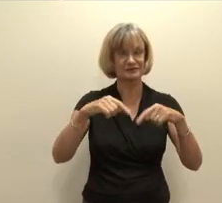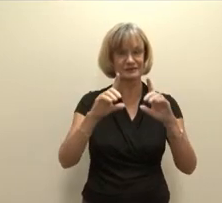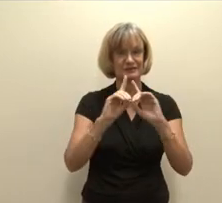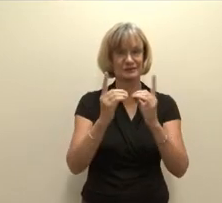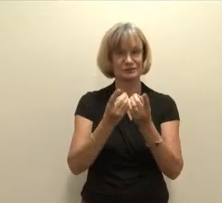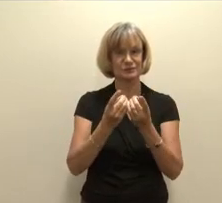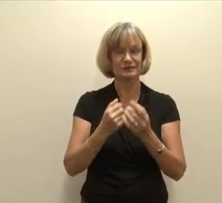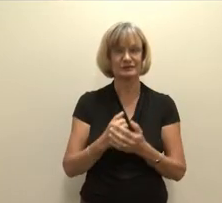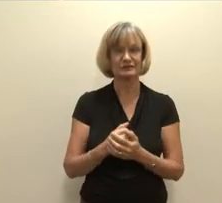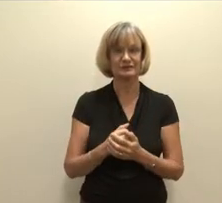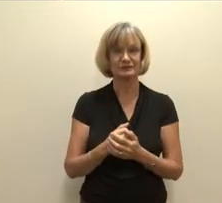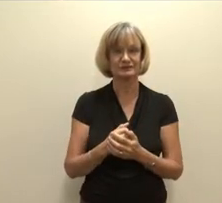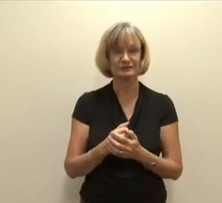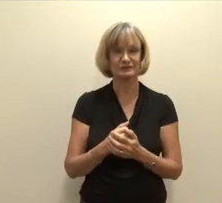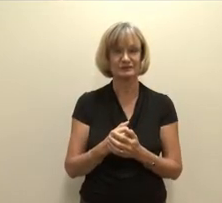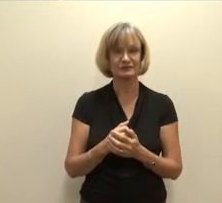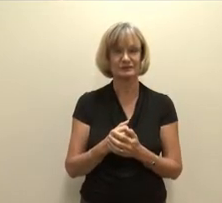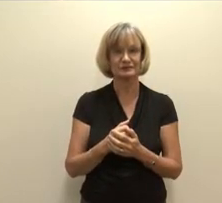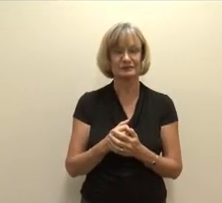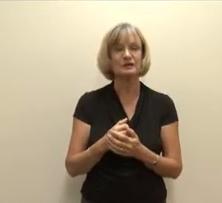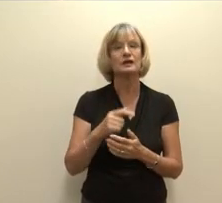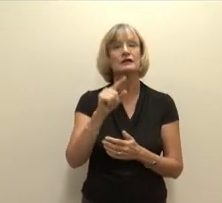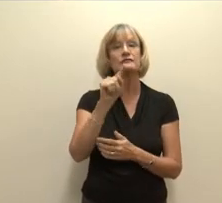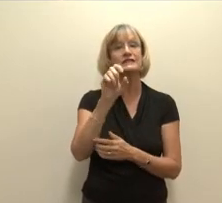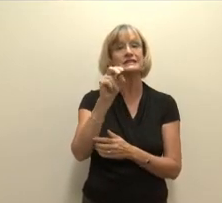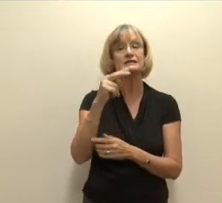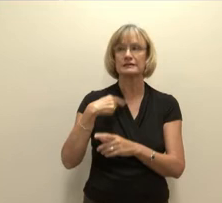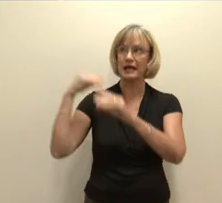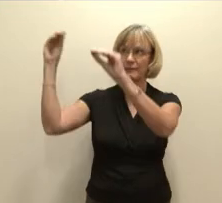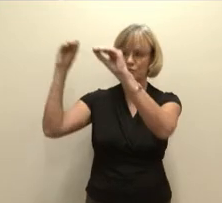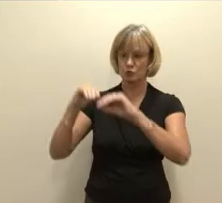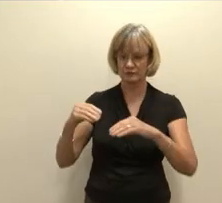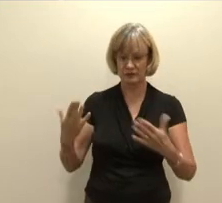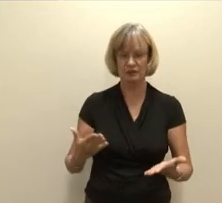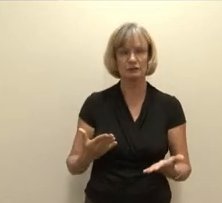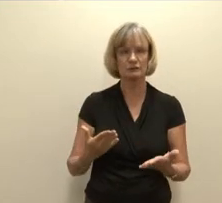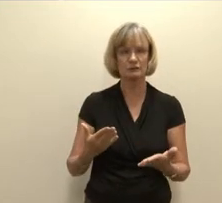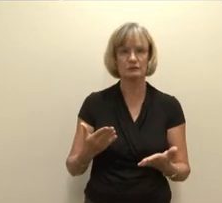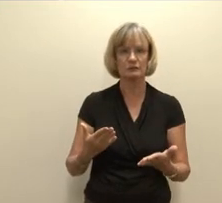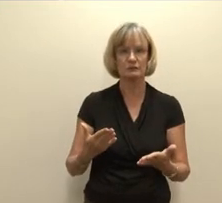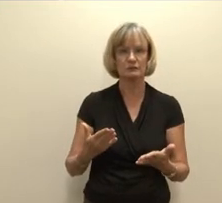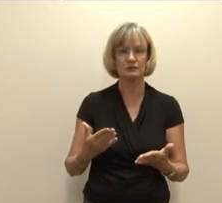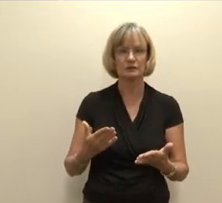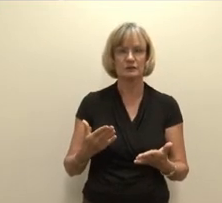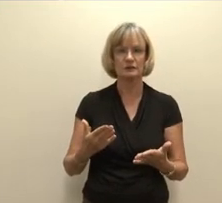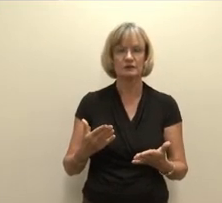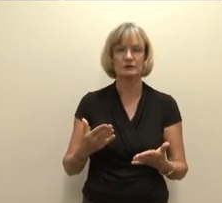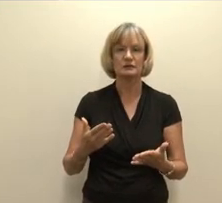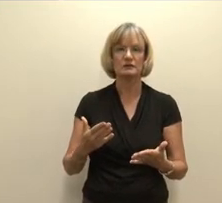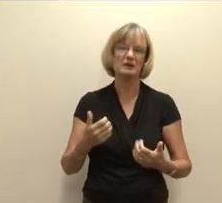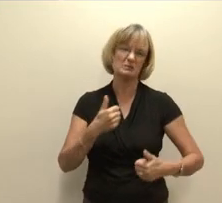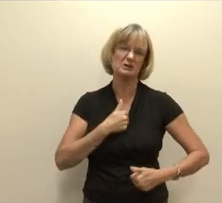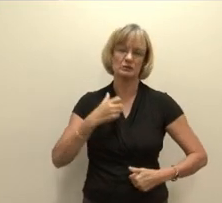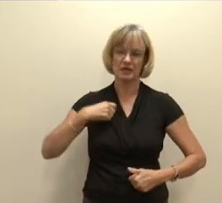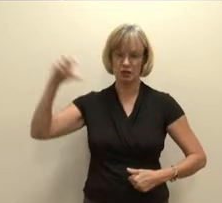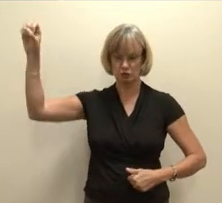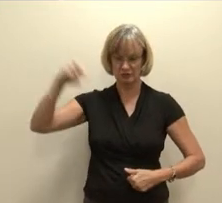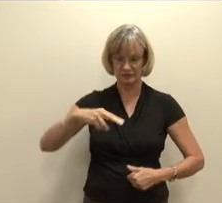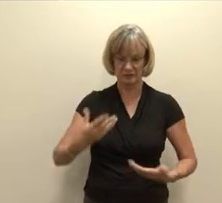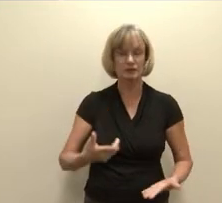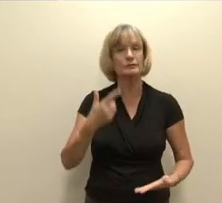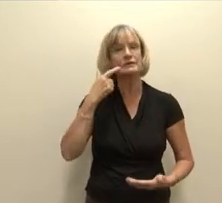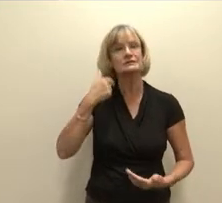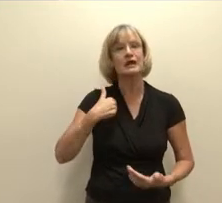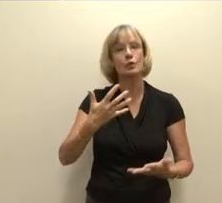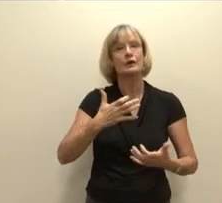I moved back to Texas from the state of Tennessee and was transferred back in the military because of the fact that I wanted my children